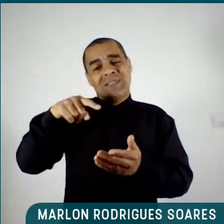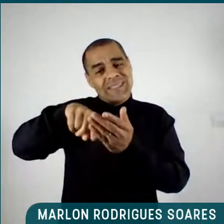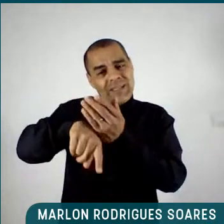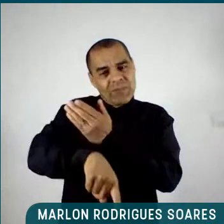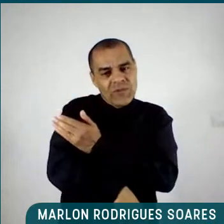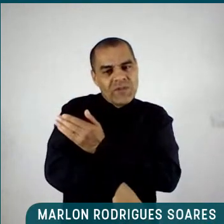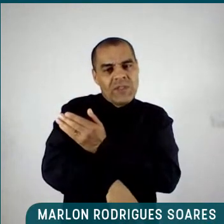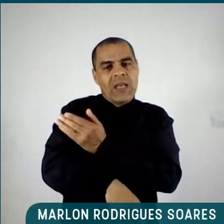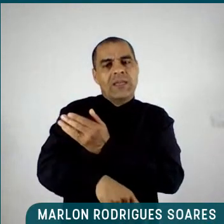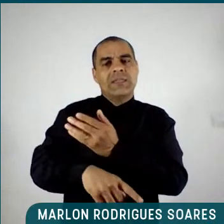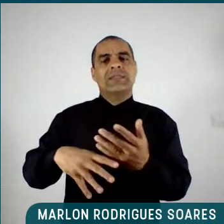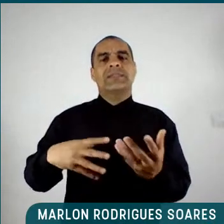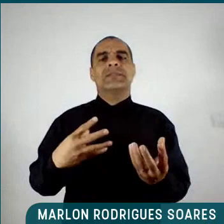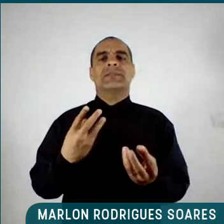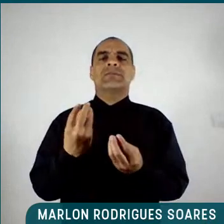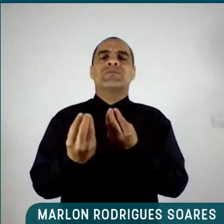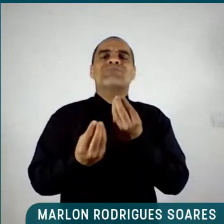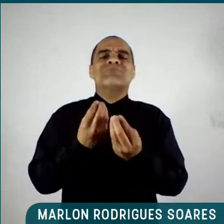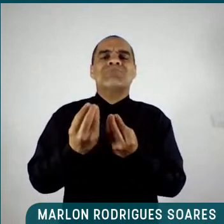universal thought, or